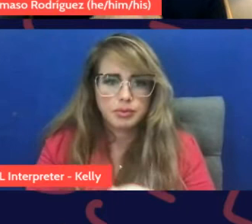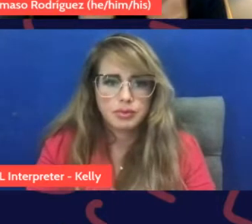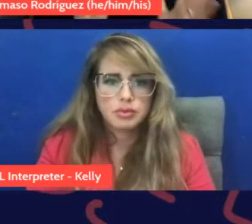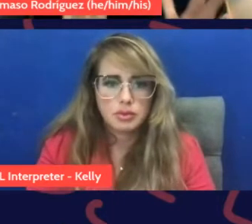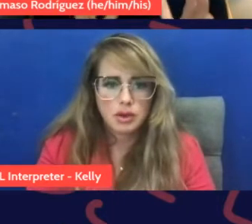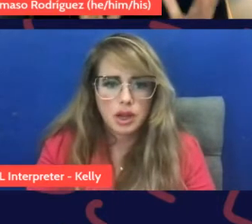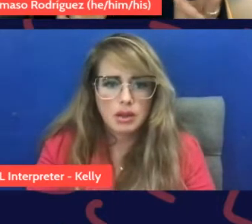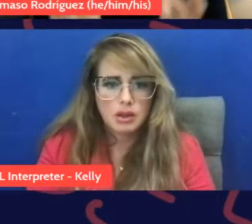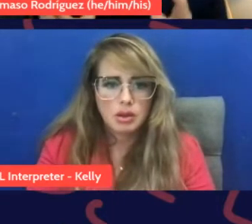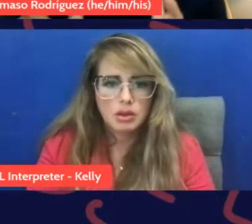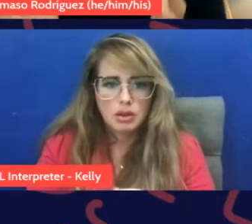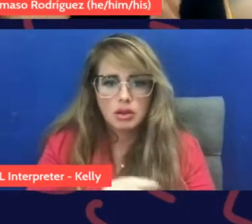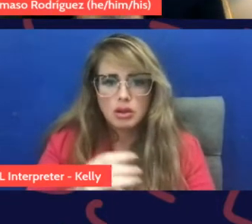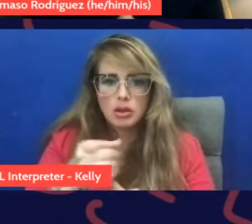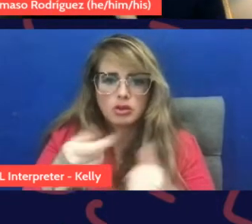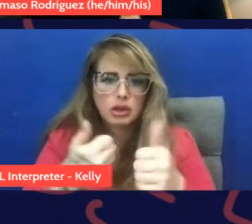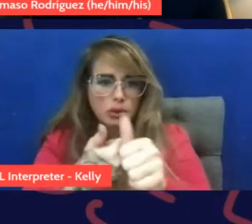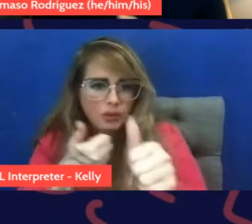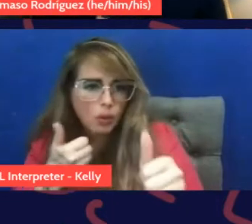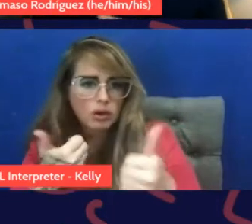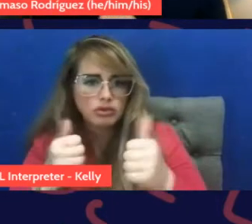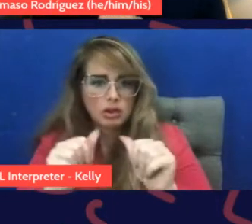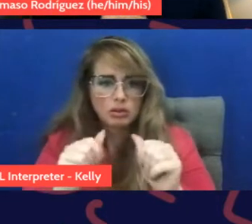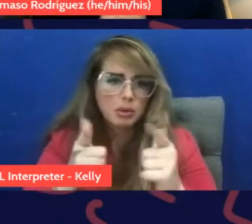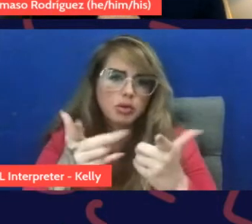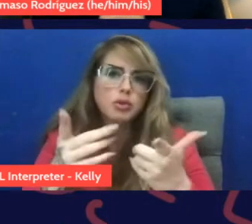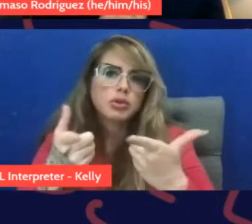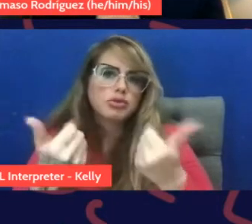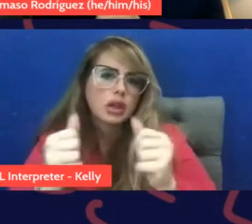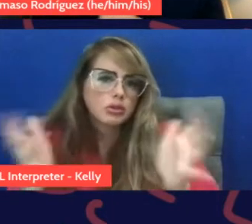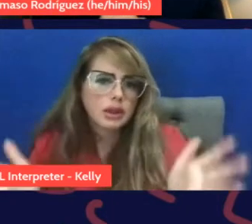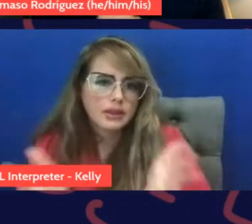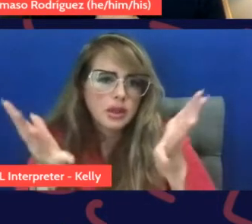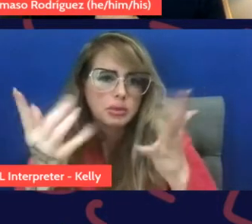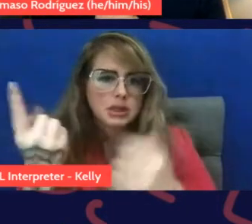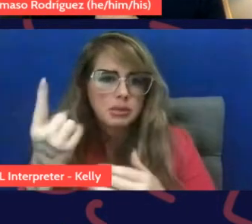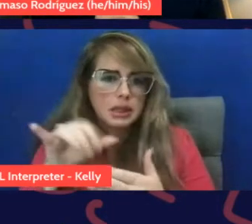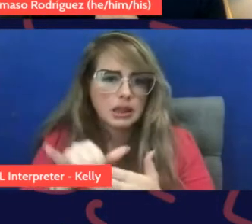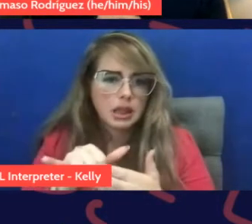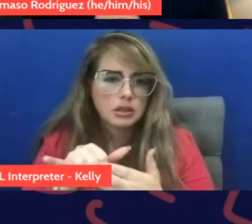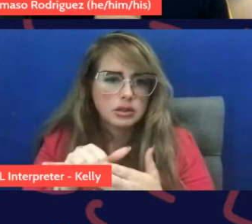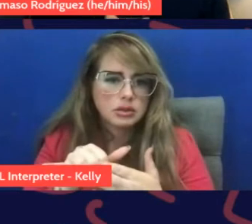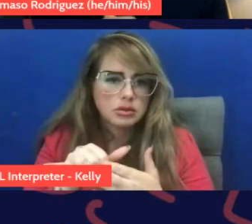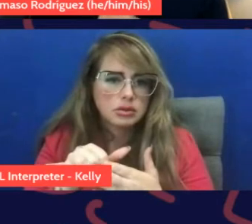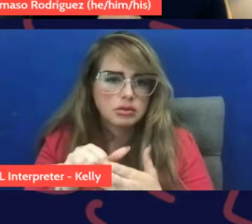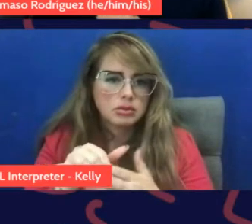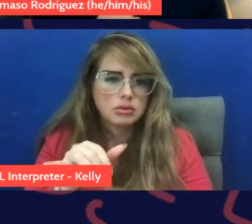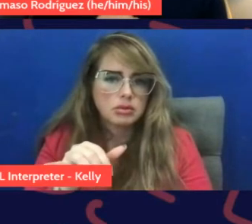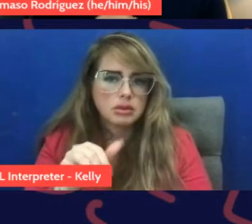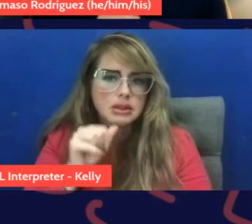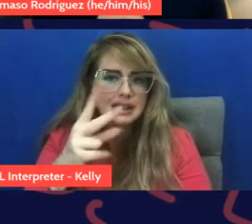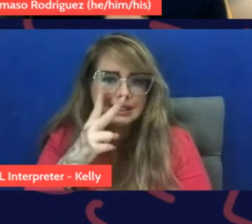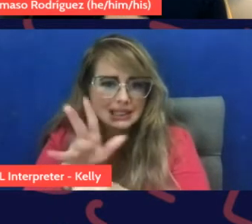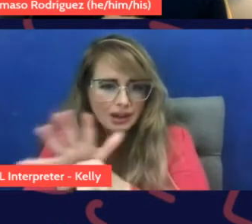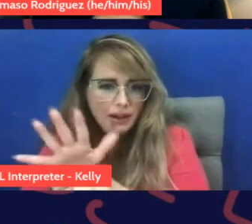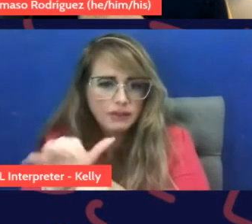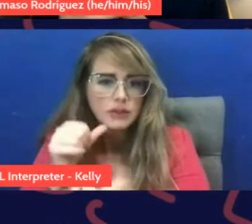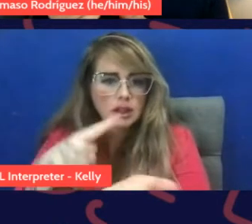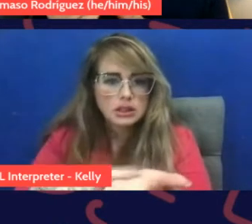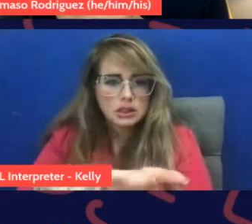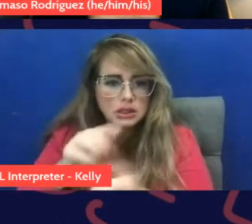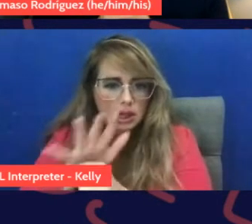sort of subverting or kind of lifting up something that isn't, you know, seen enough or discussed enough or even